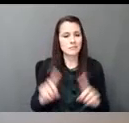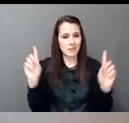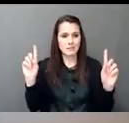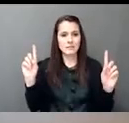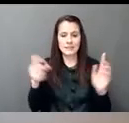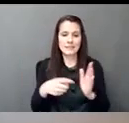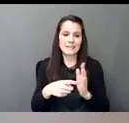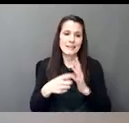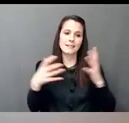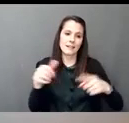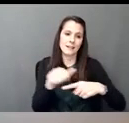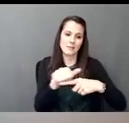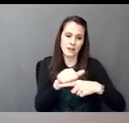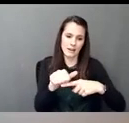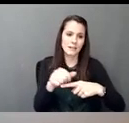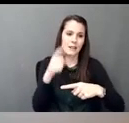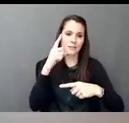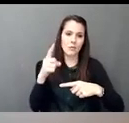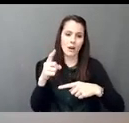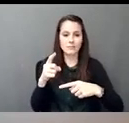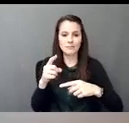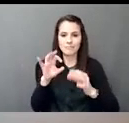of practice to get it right.